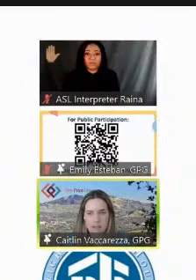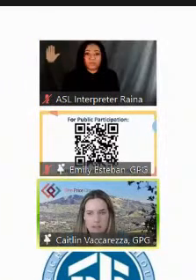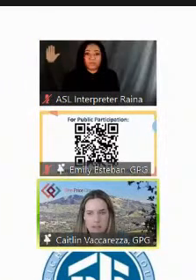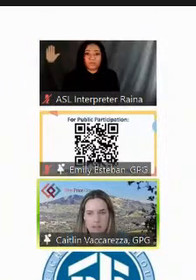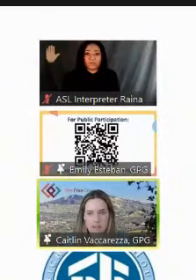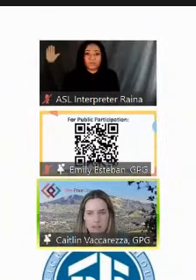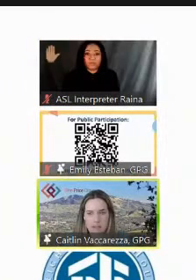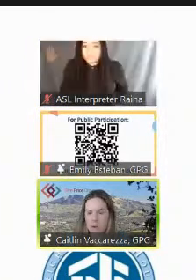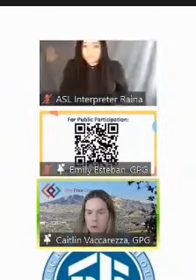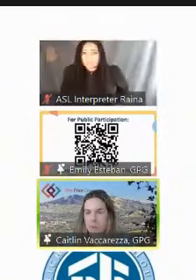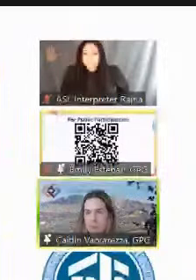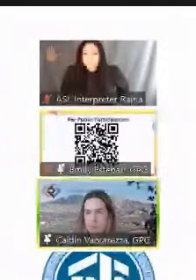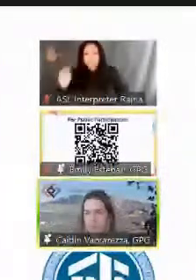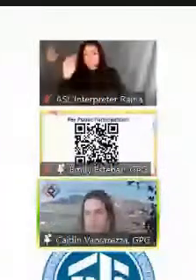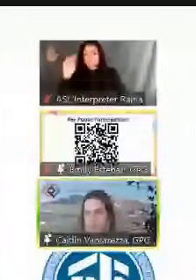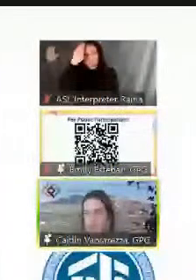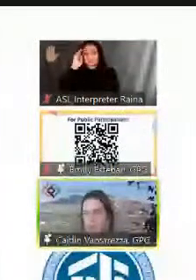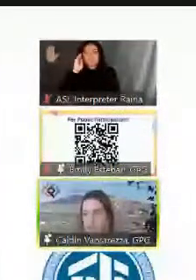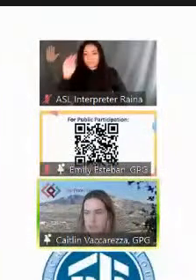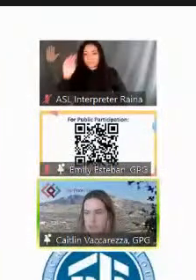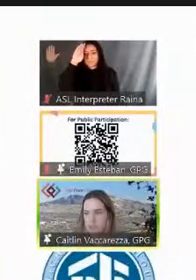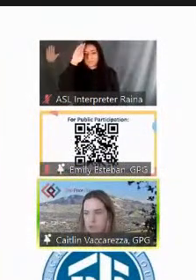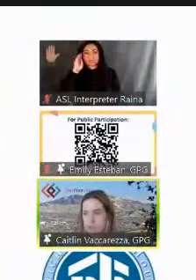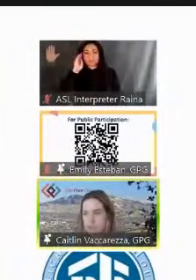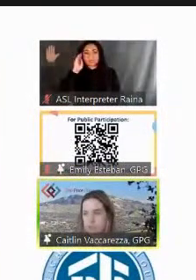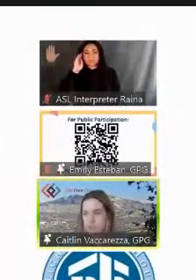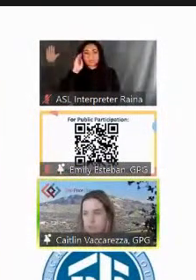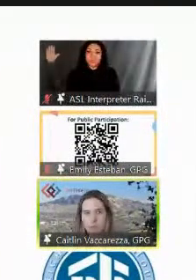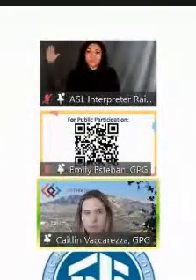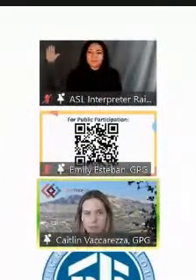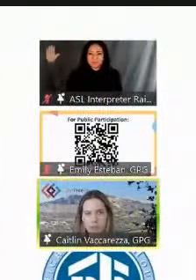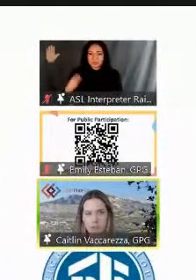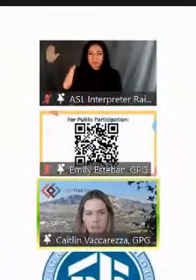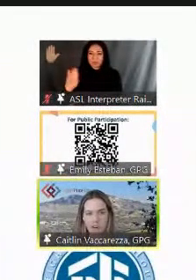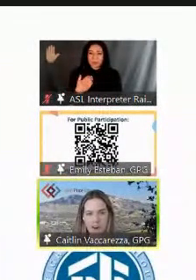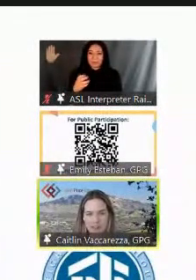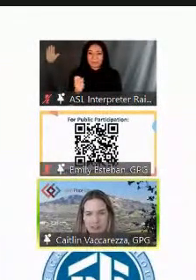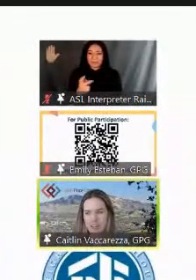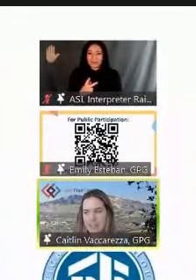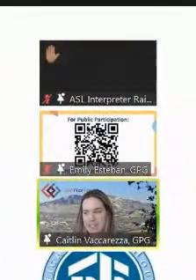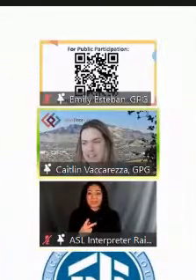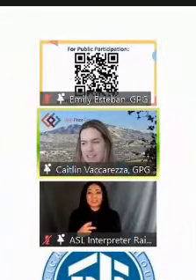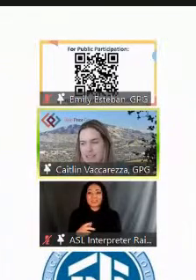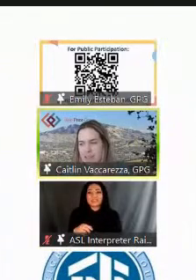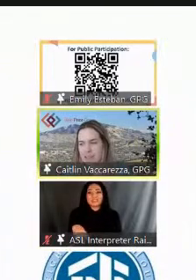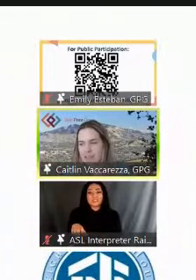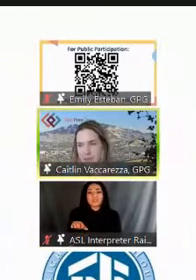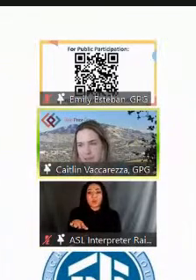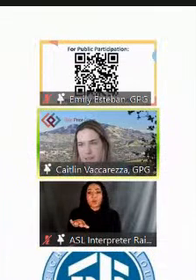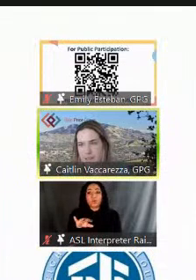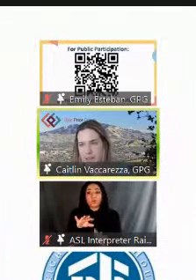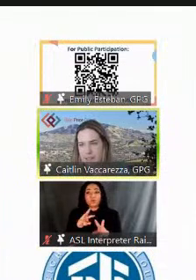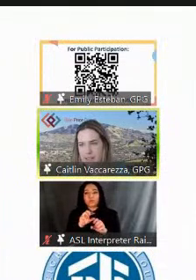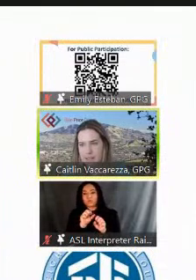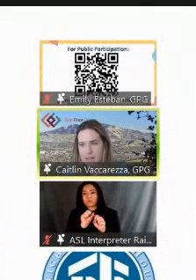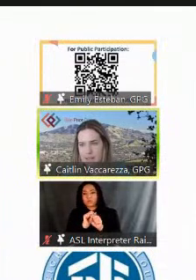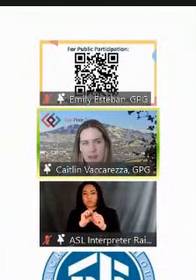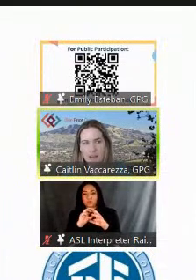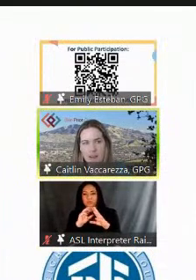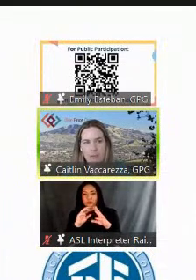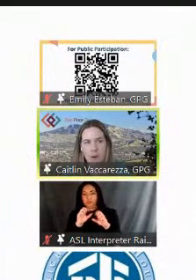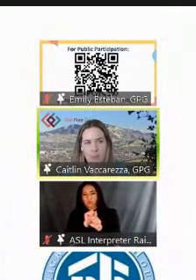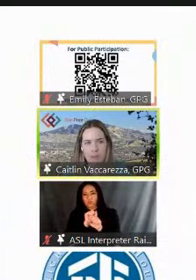session. For workgroup members using Discord, please feel free to use the heart icon to indicate agreement with